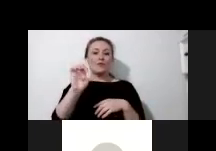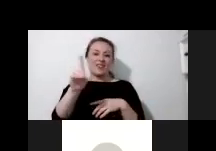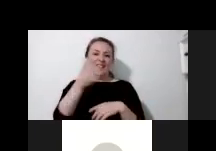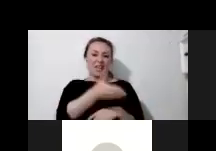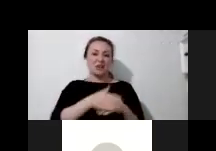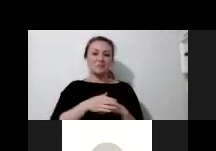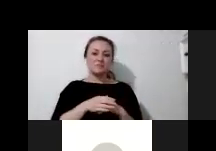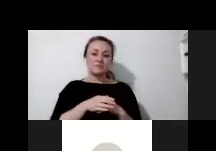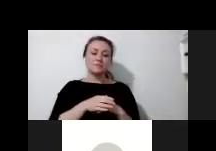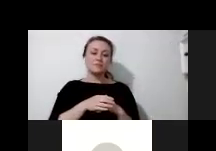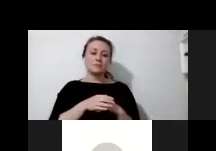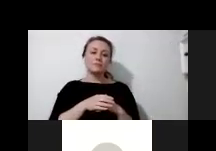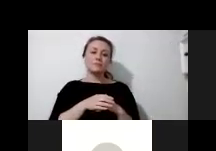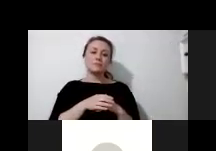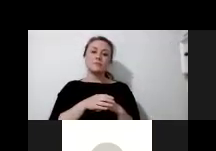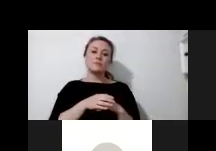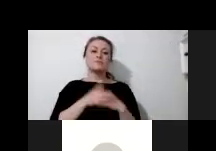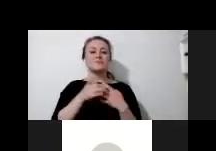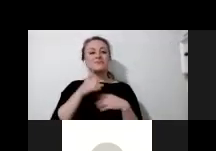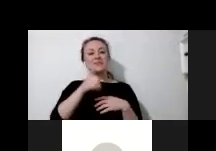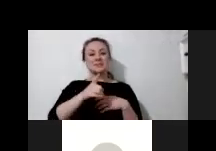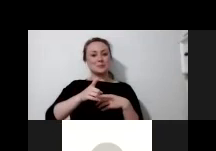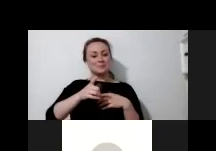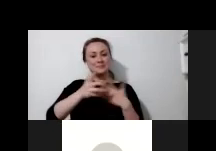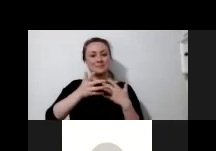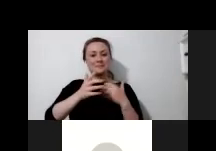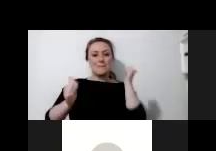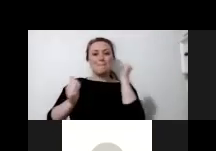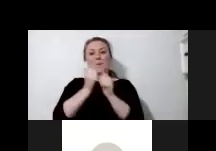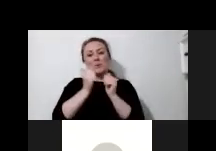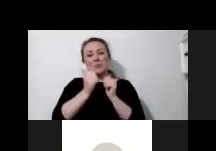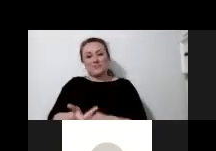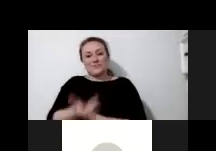Of all, this is my most favorite picture.